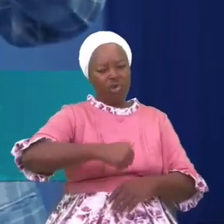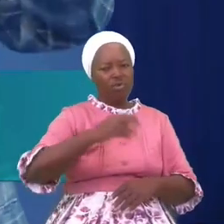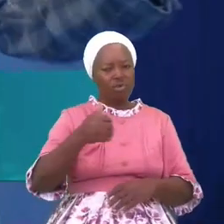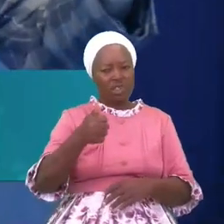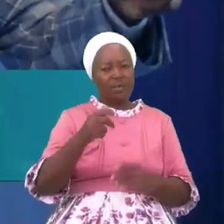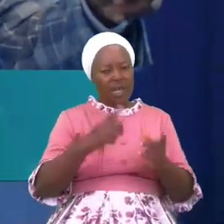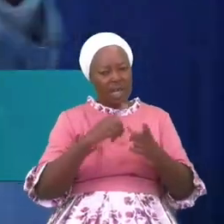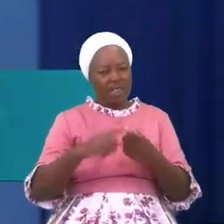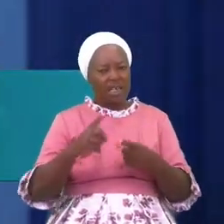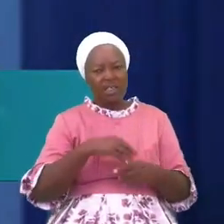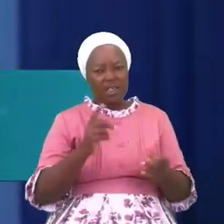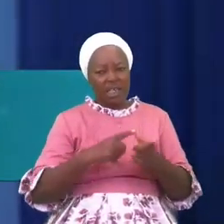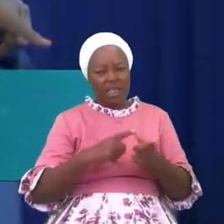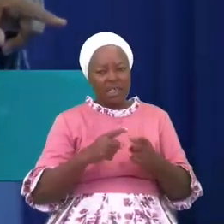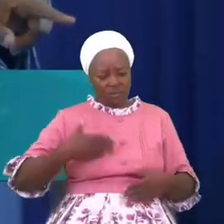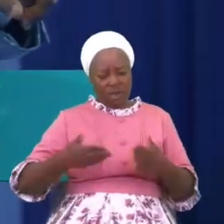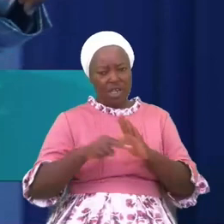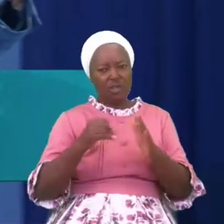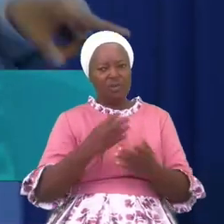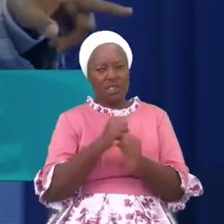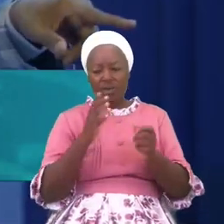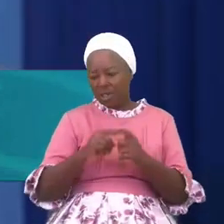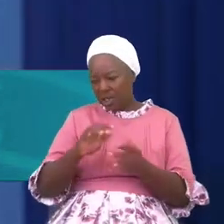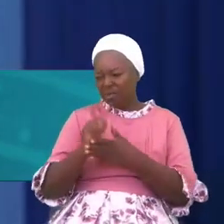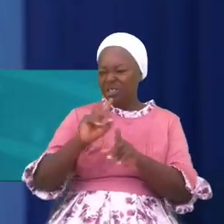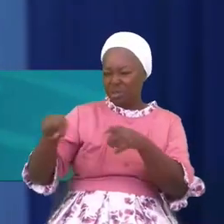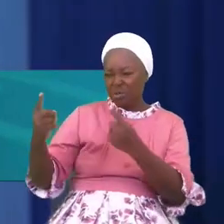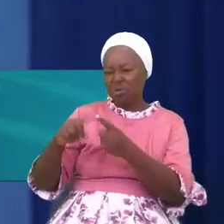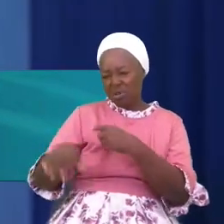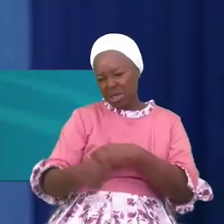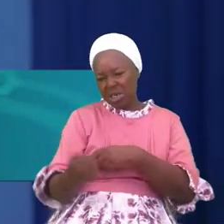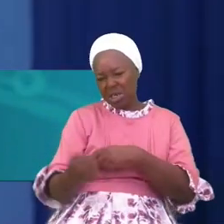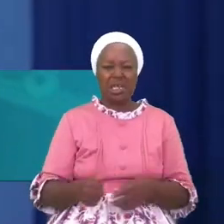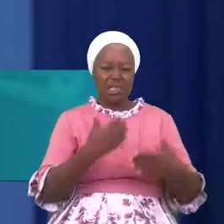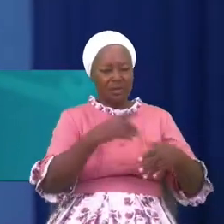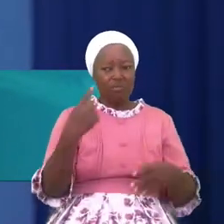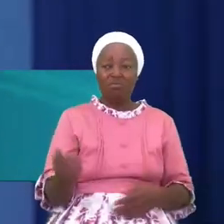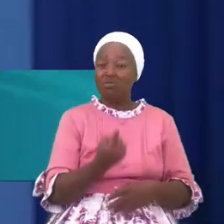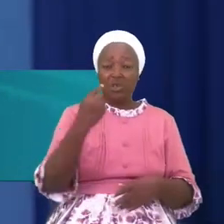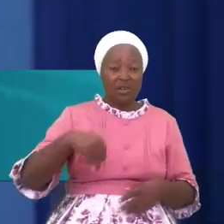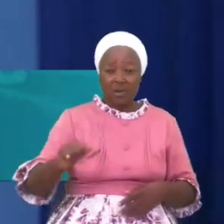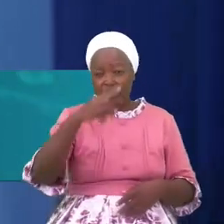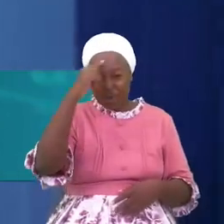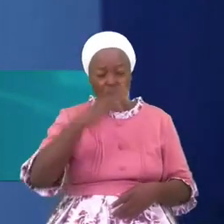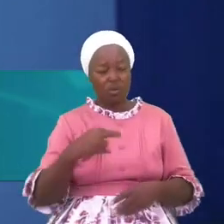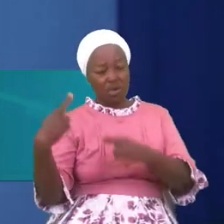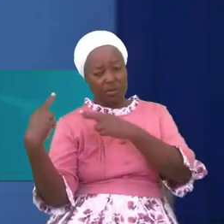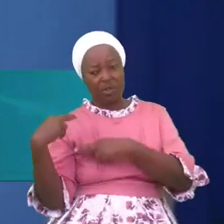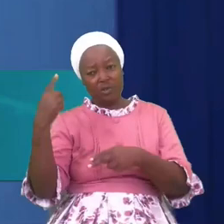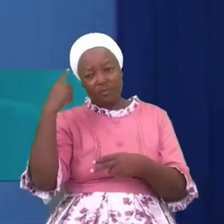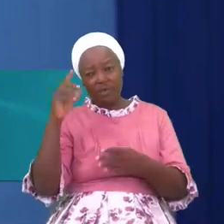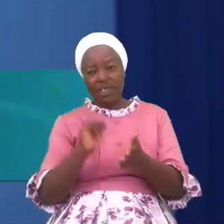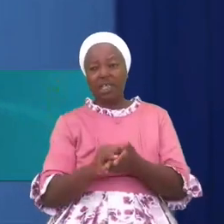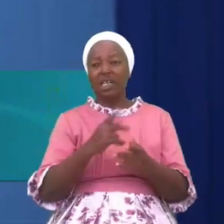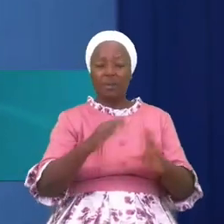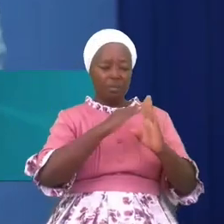side forever. And because he was responsible and he blocked himself, he'll not come to the